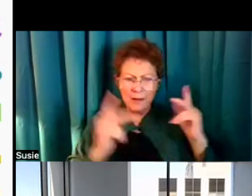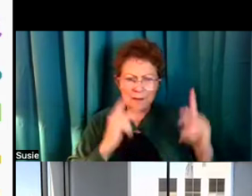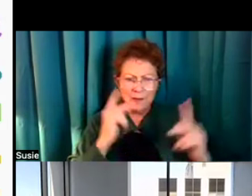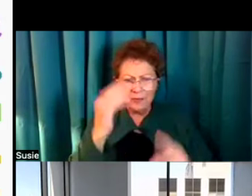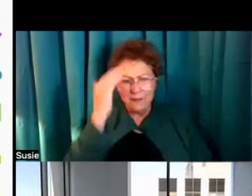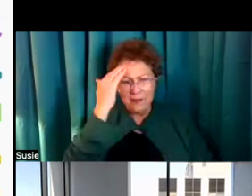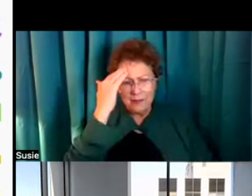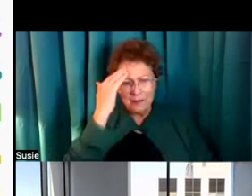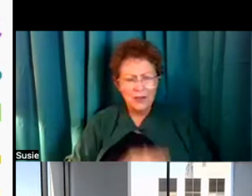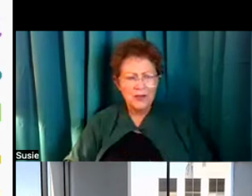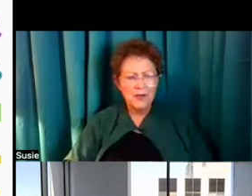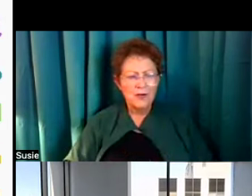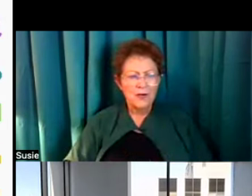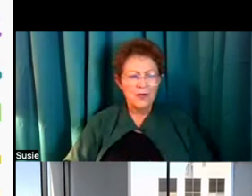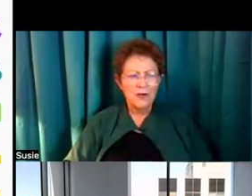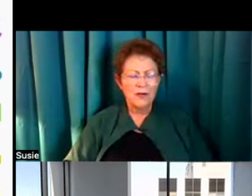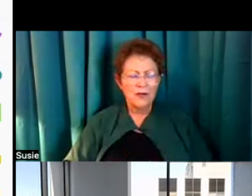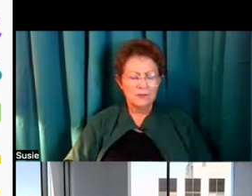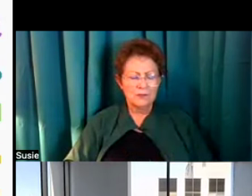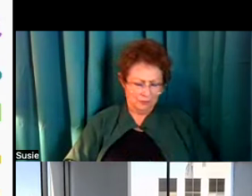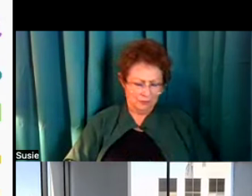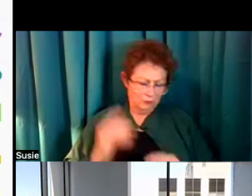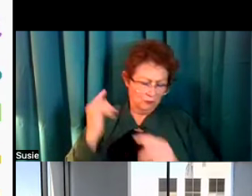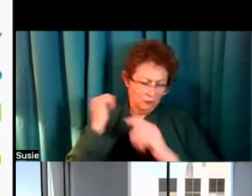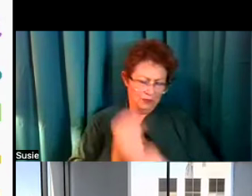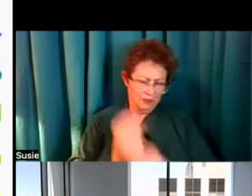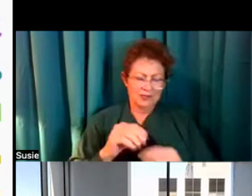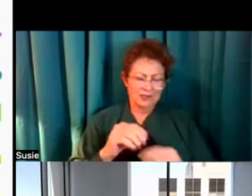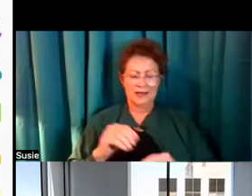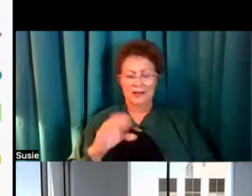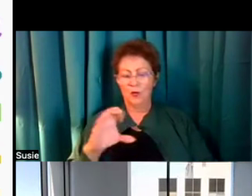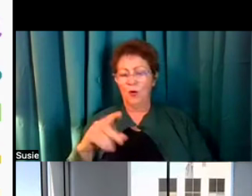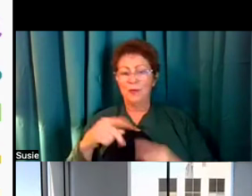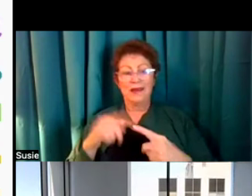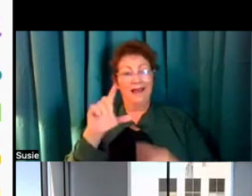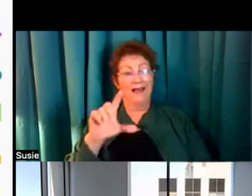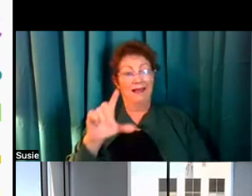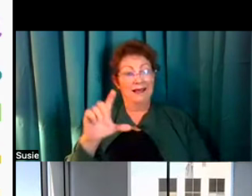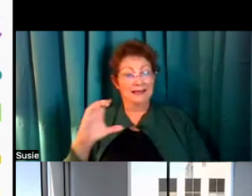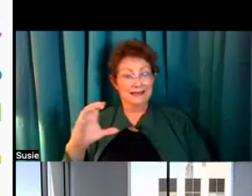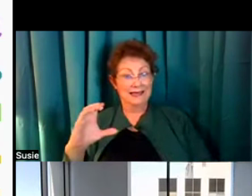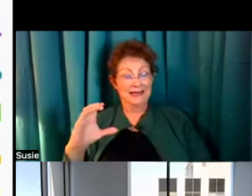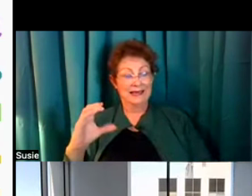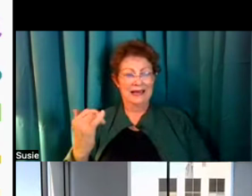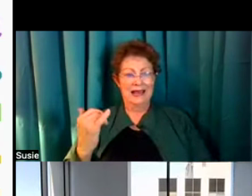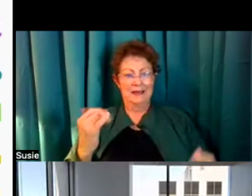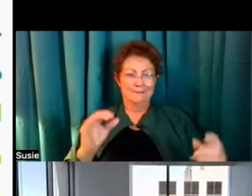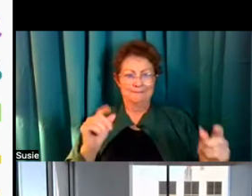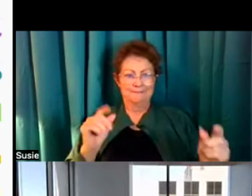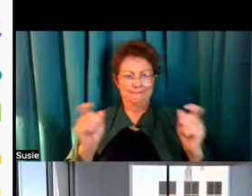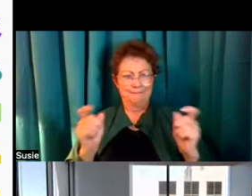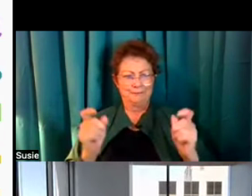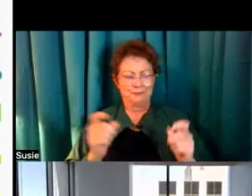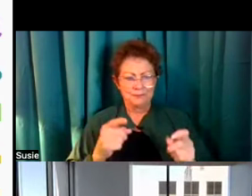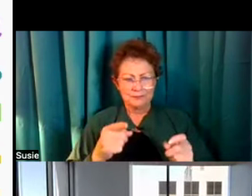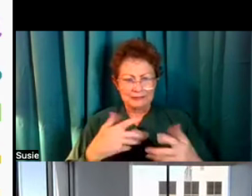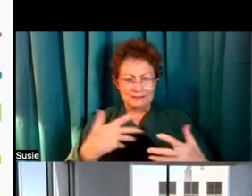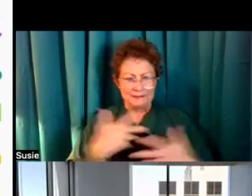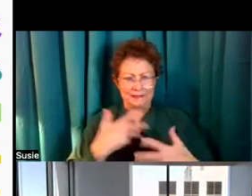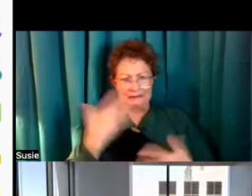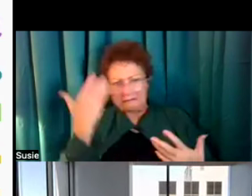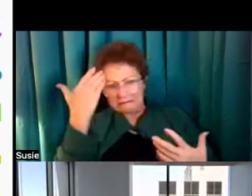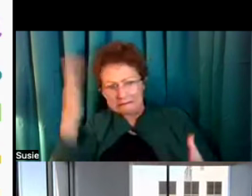kind of the traditional corporations and LLCs. And so it's just kind of getting over that, fear of the unknown